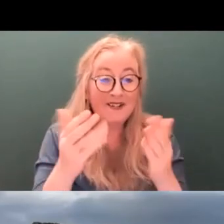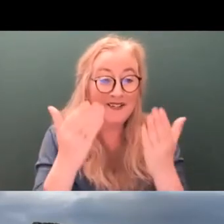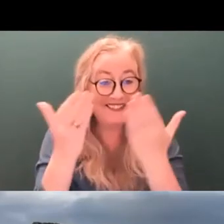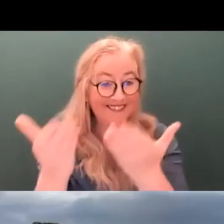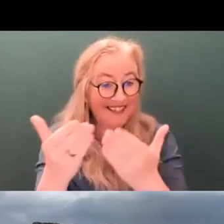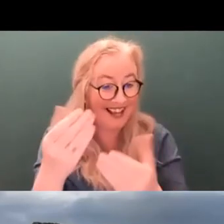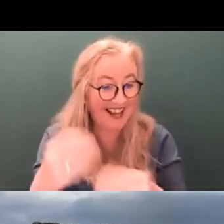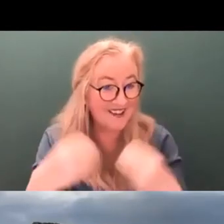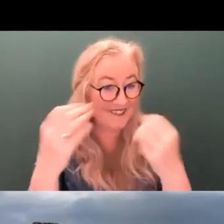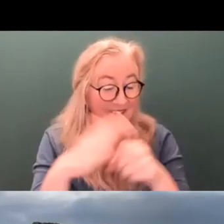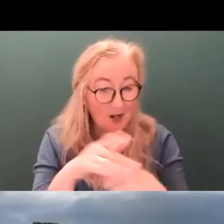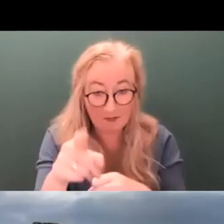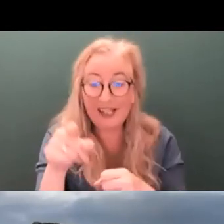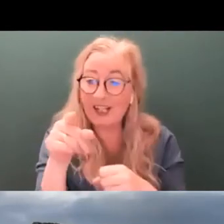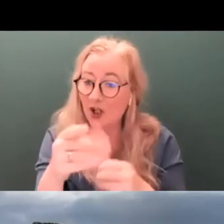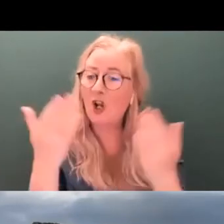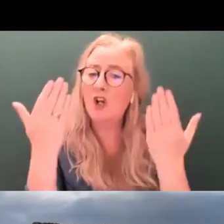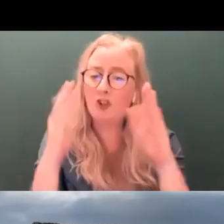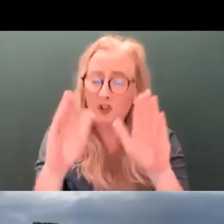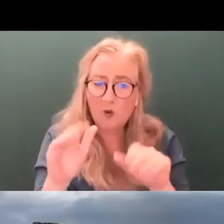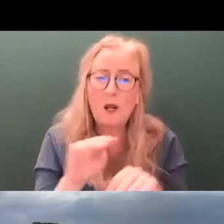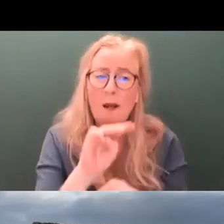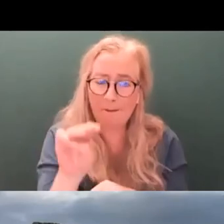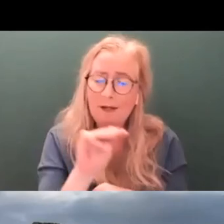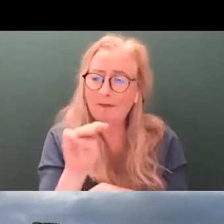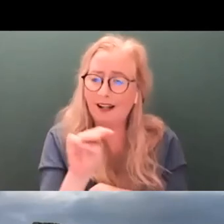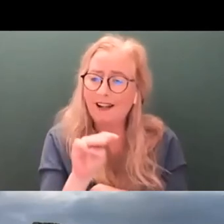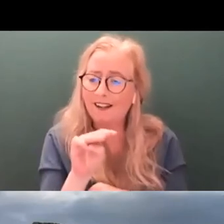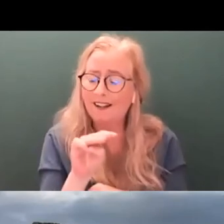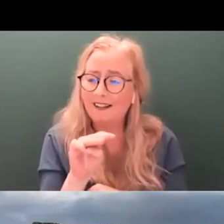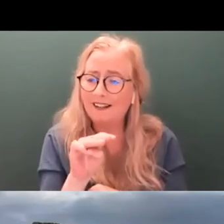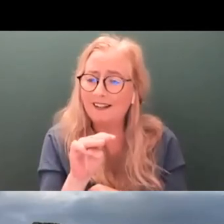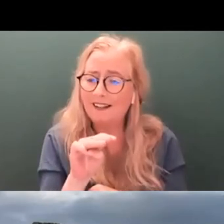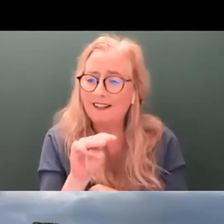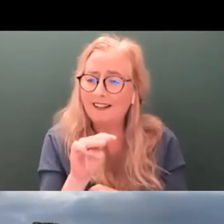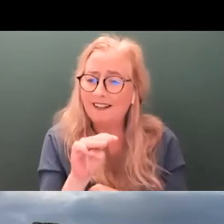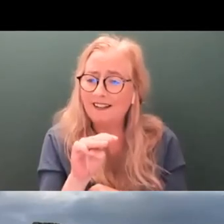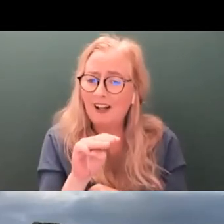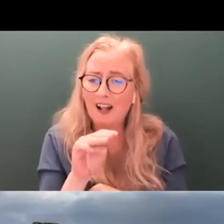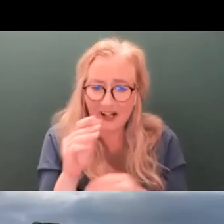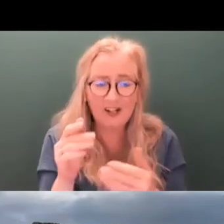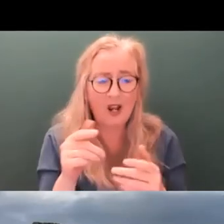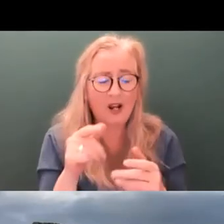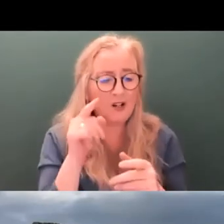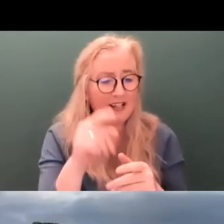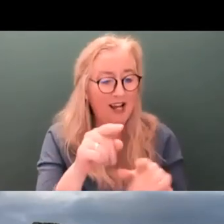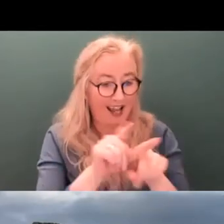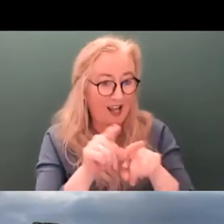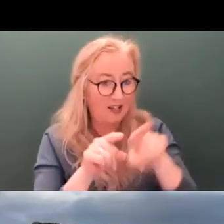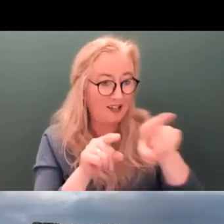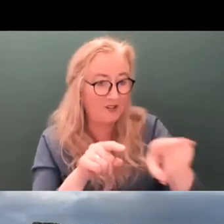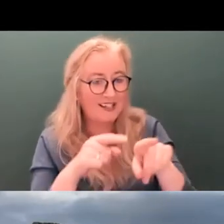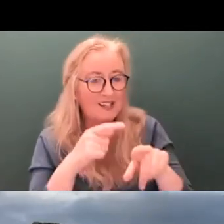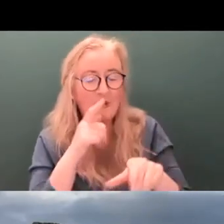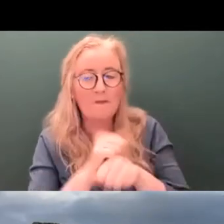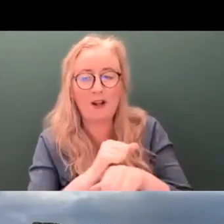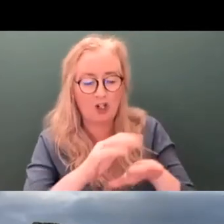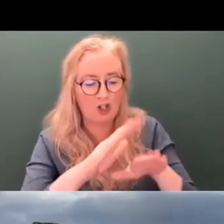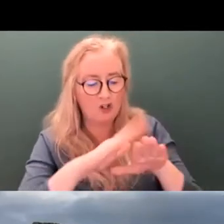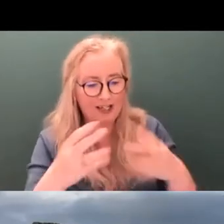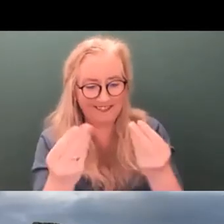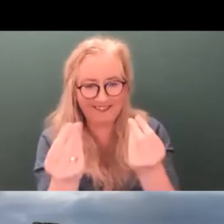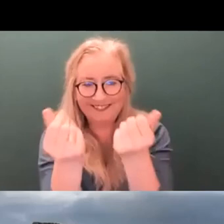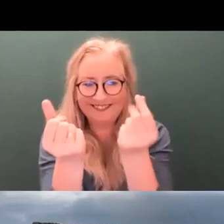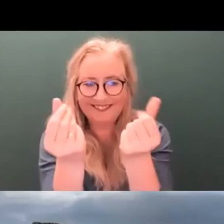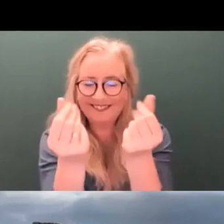again, it shows that people are, Lisanne was making the point about children, you know, being kinesthetic. They want to